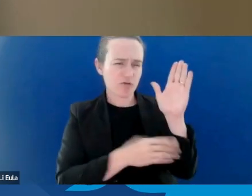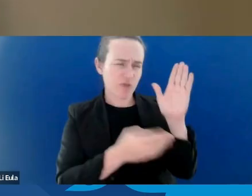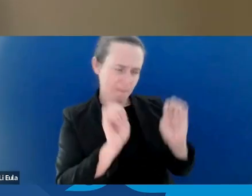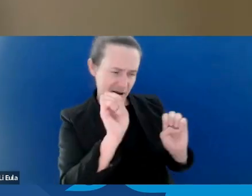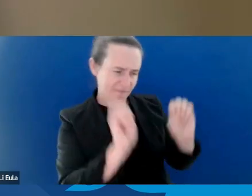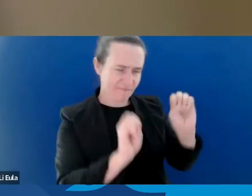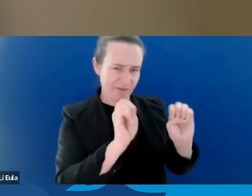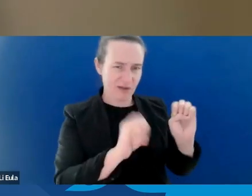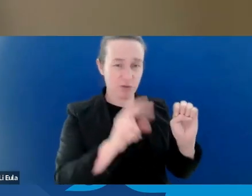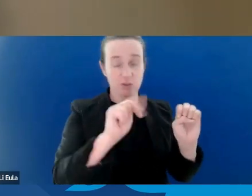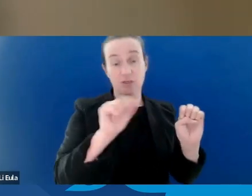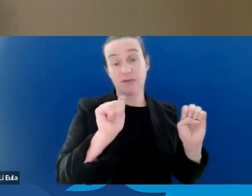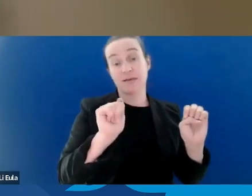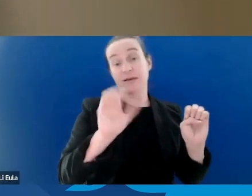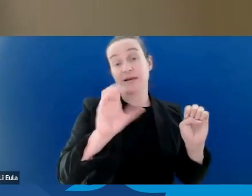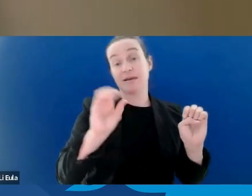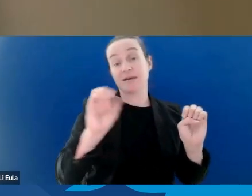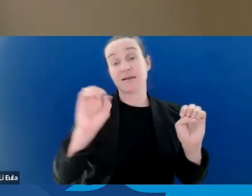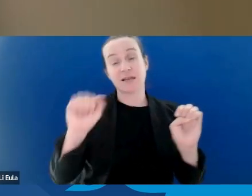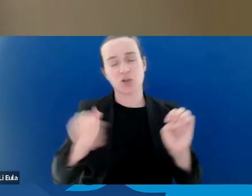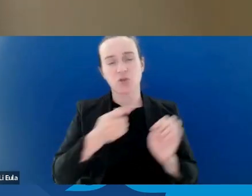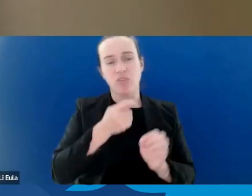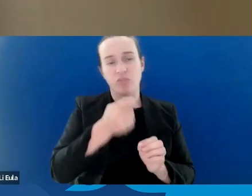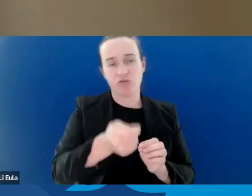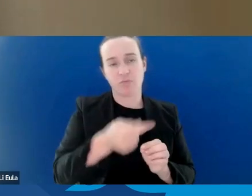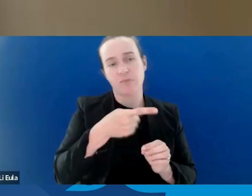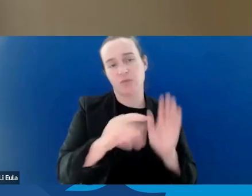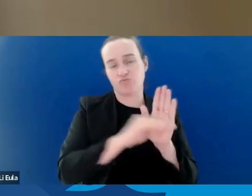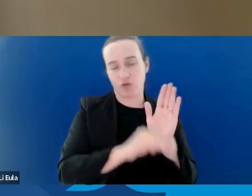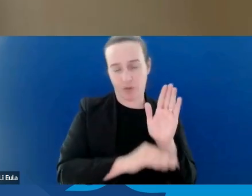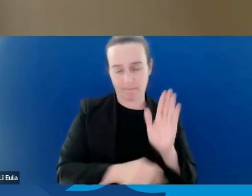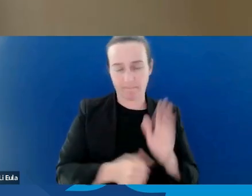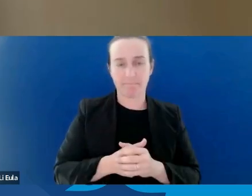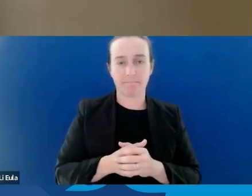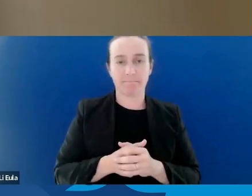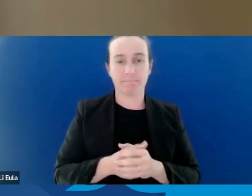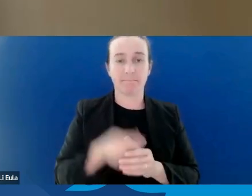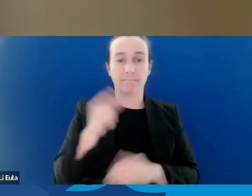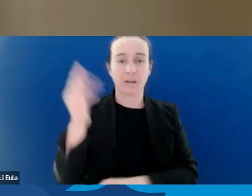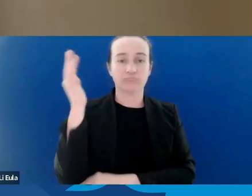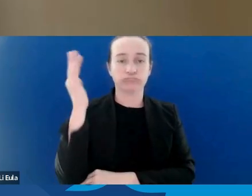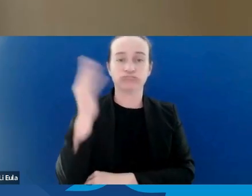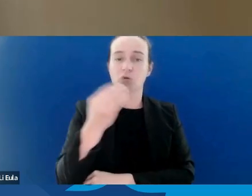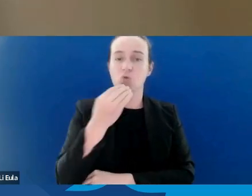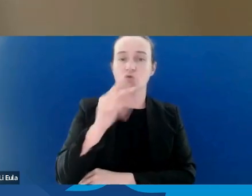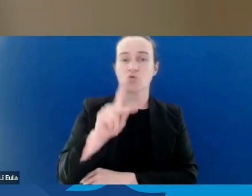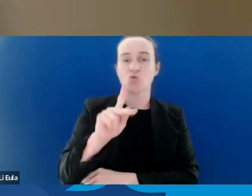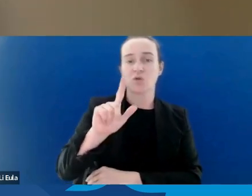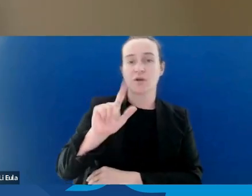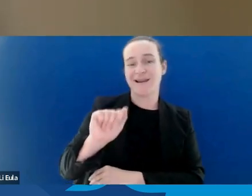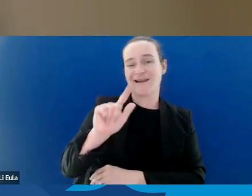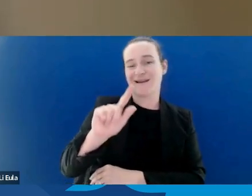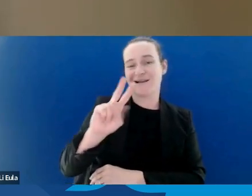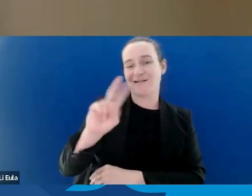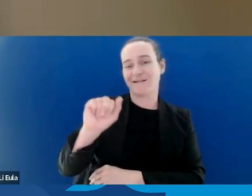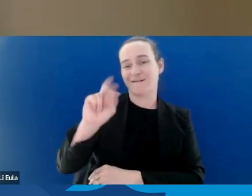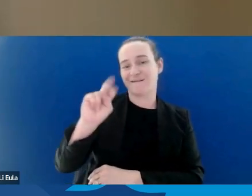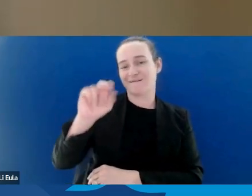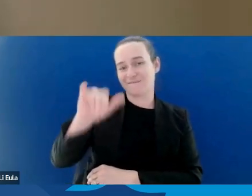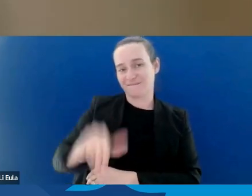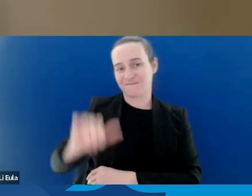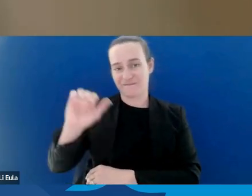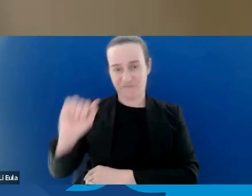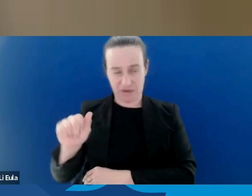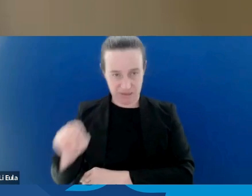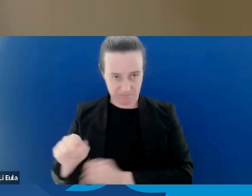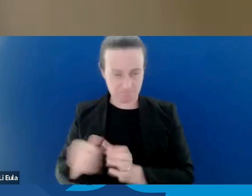NACOSA Opioid Substitution Therapy Program. The speaker is Kalvanya Padayachee from NACOSA as the